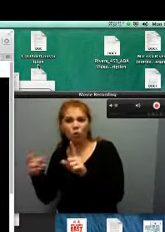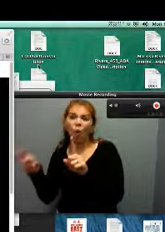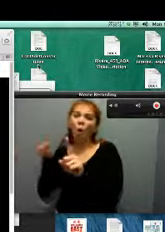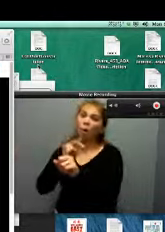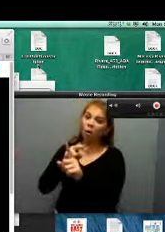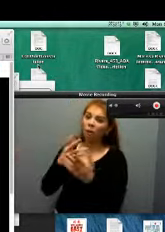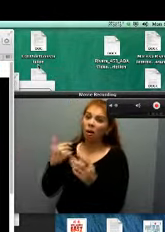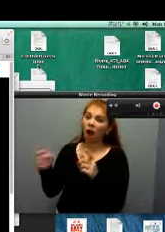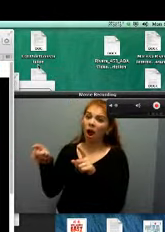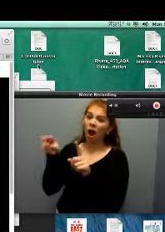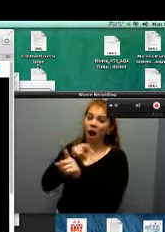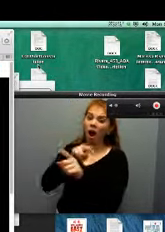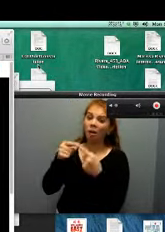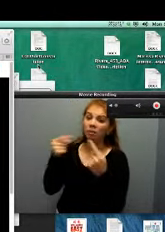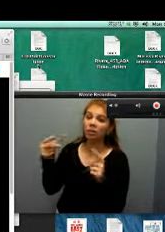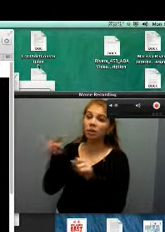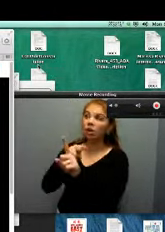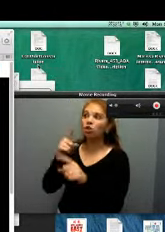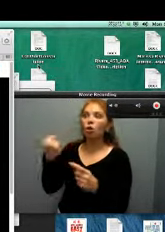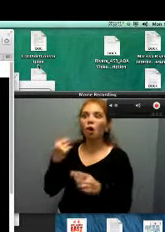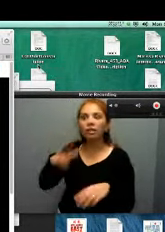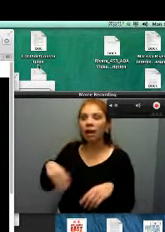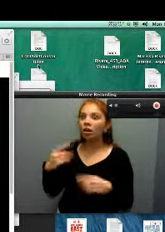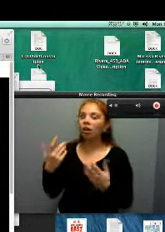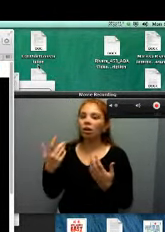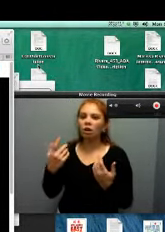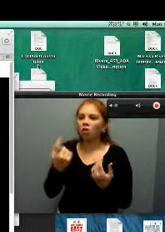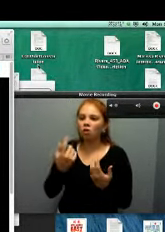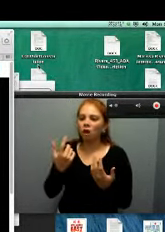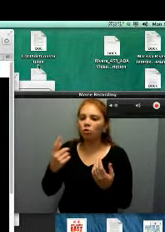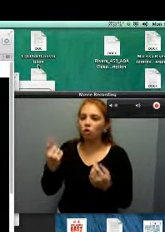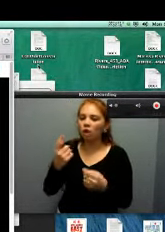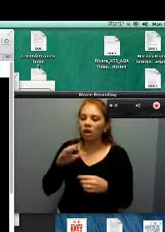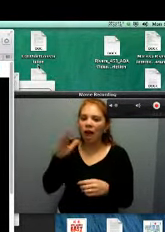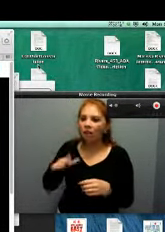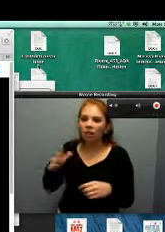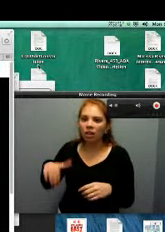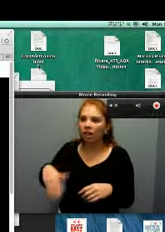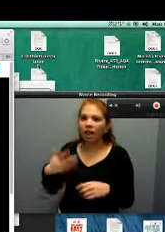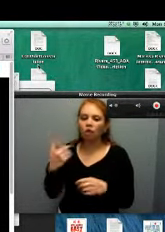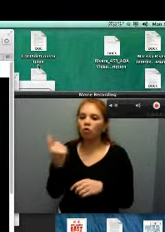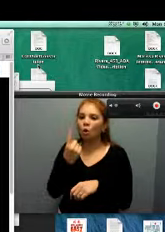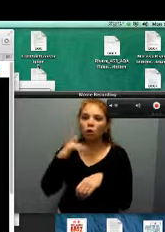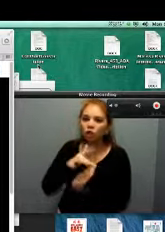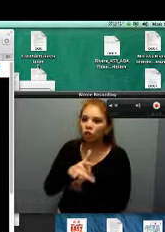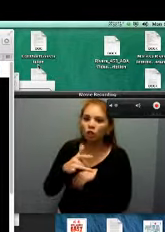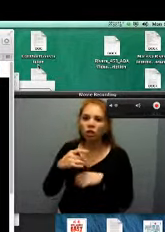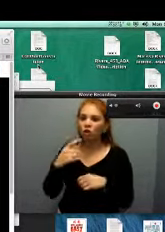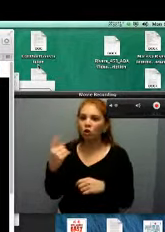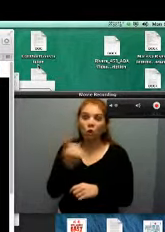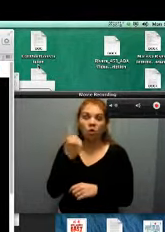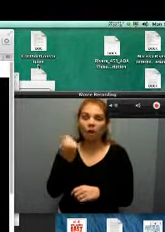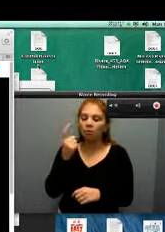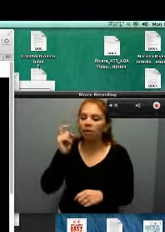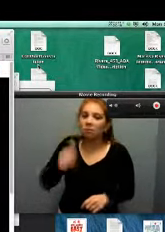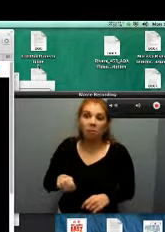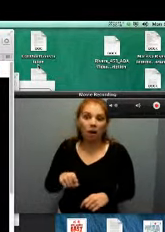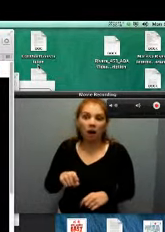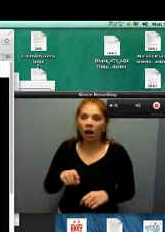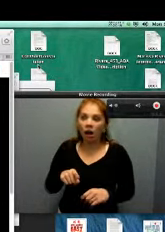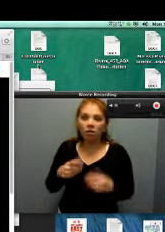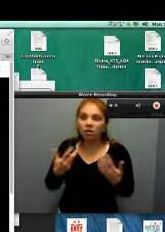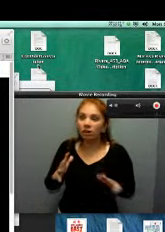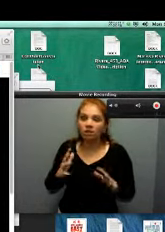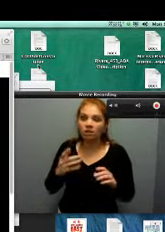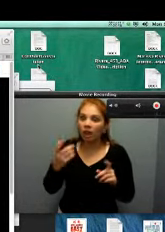the opposite. John's never late, he's always here, he's always early. So something must have happened. He'll